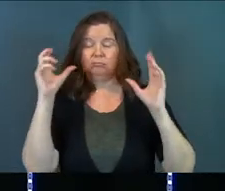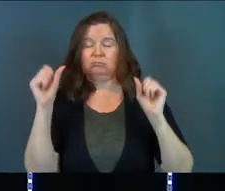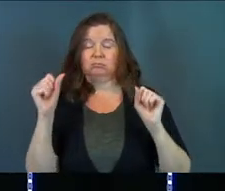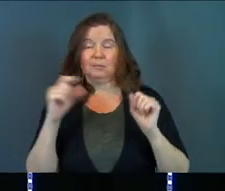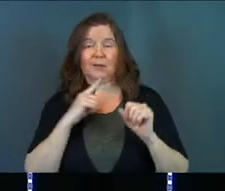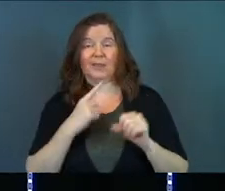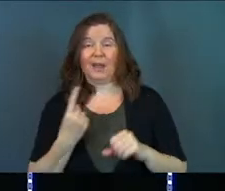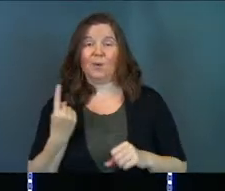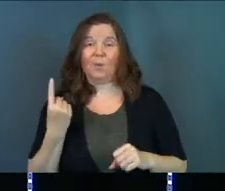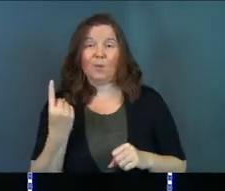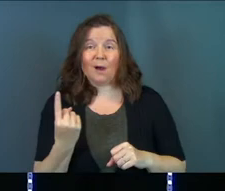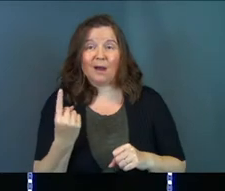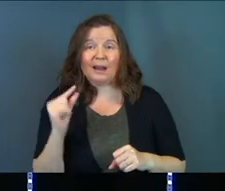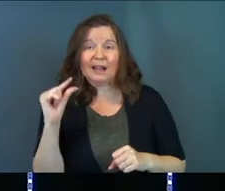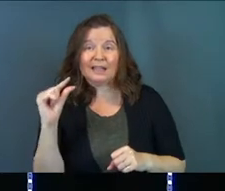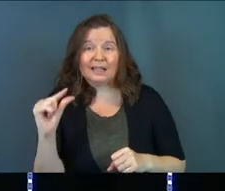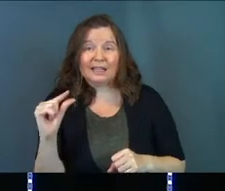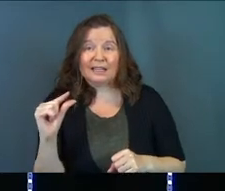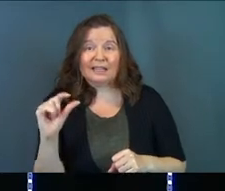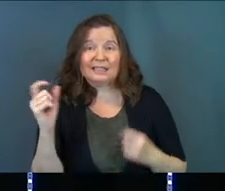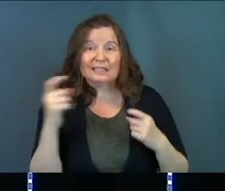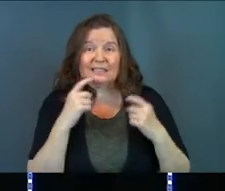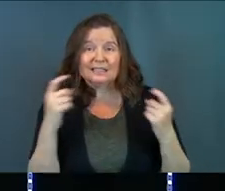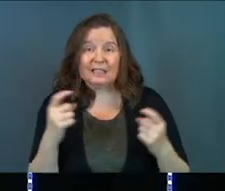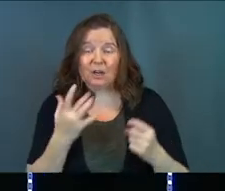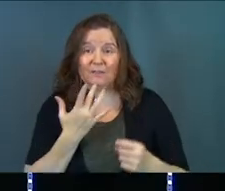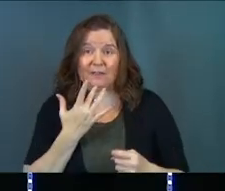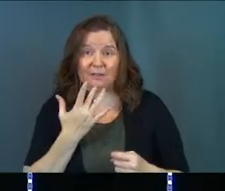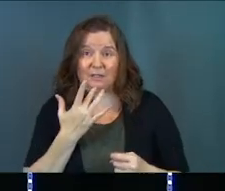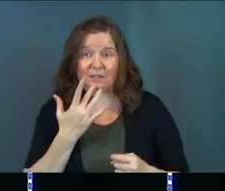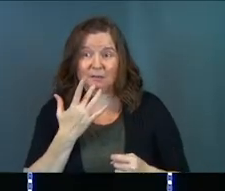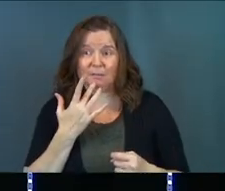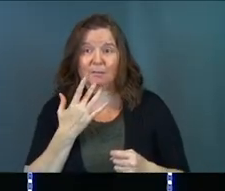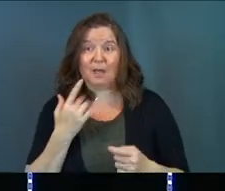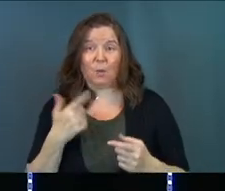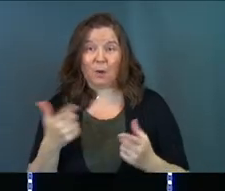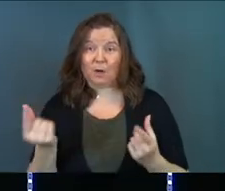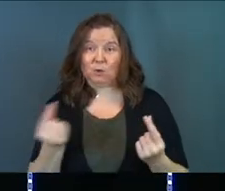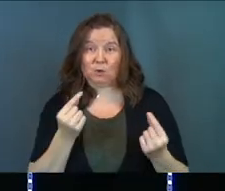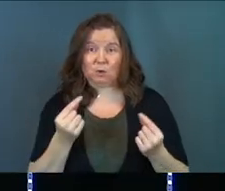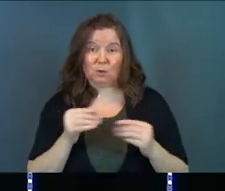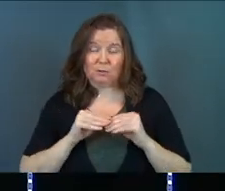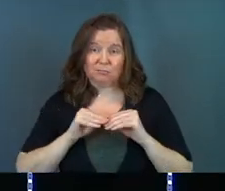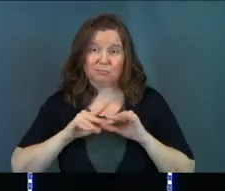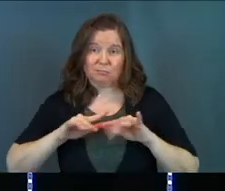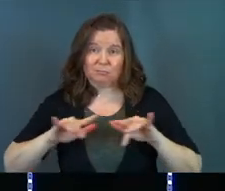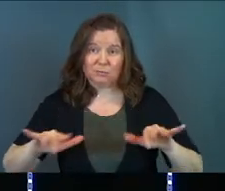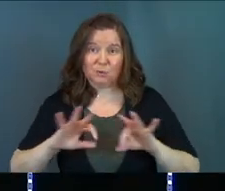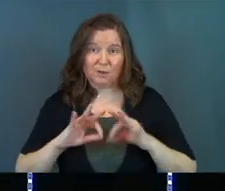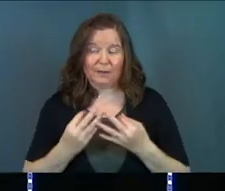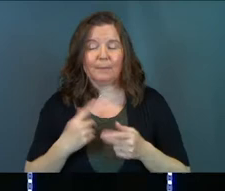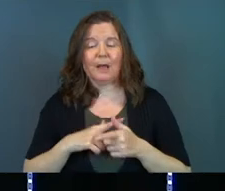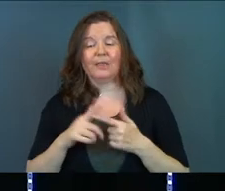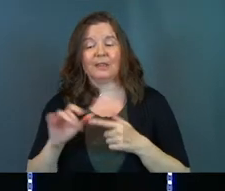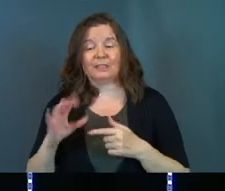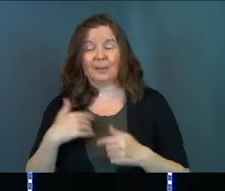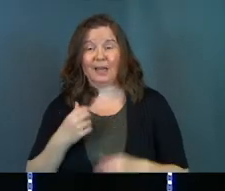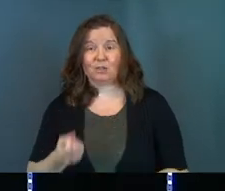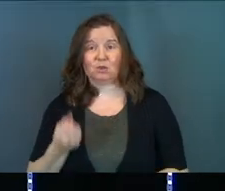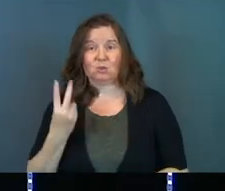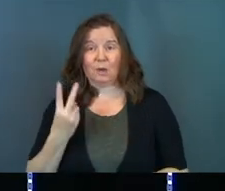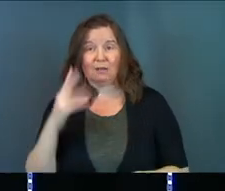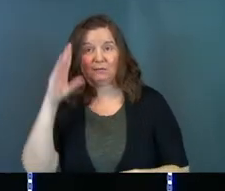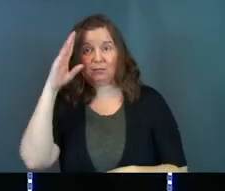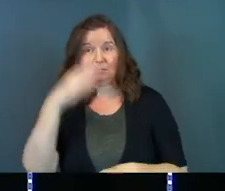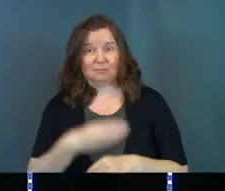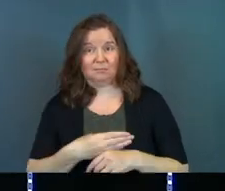mind. Just that one little sin of favoritism and what it can do to a family. And then Jacob has 12